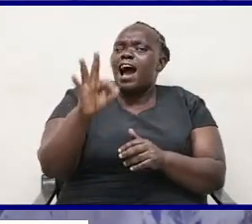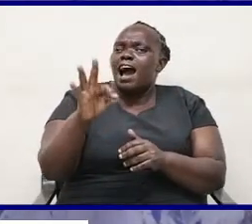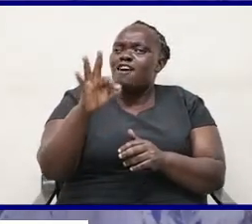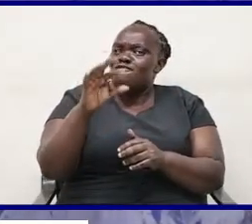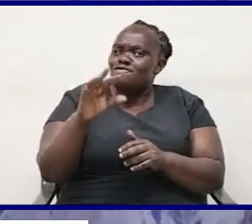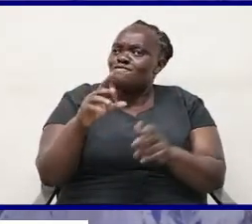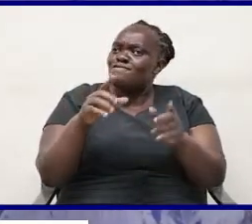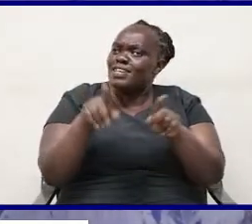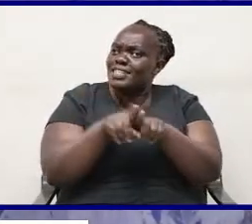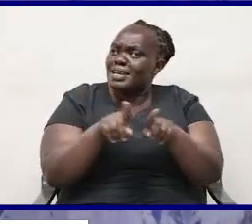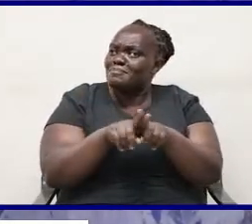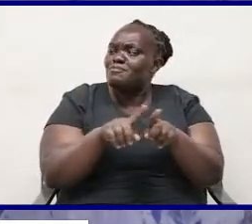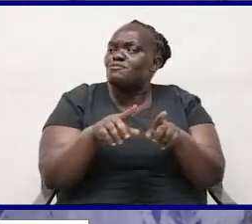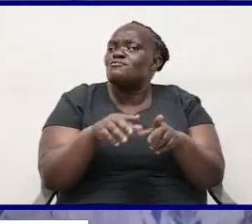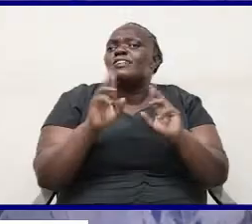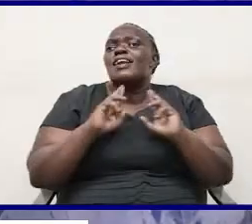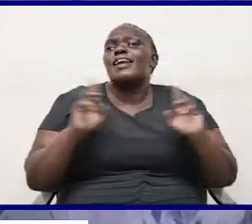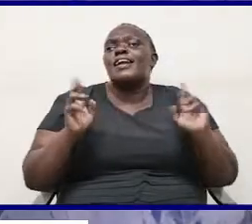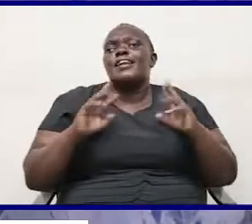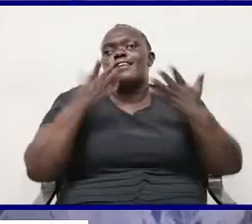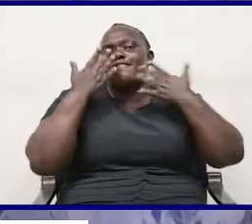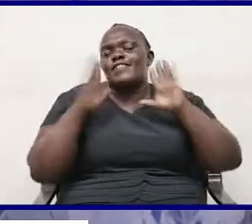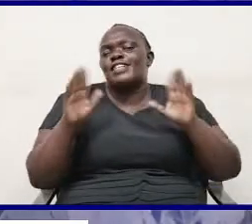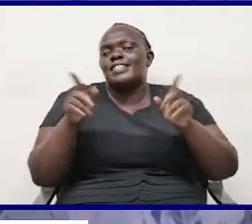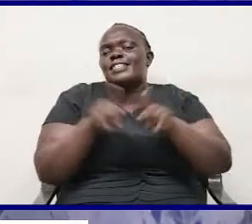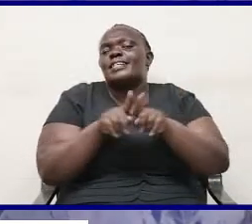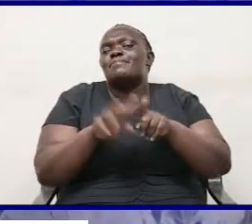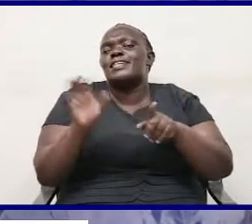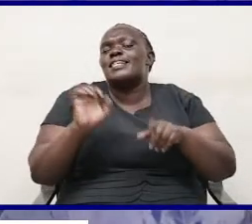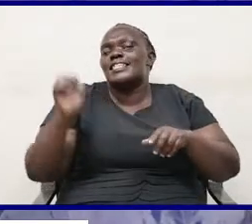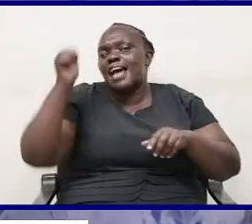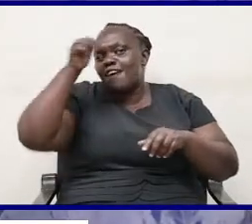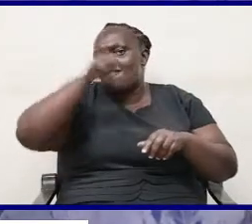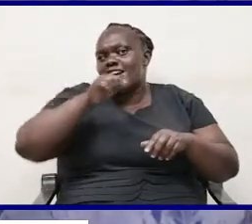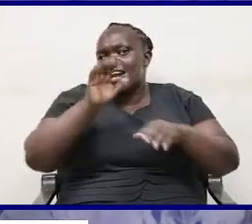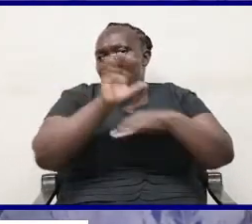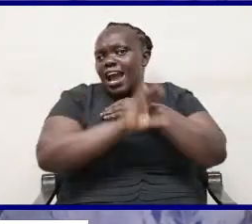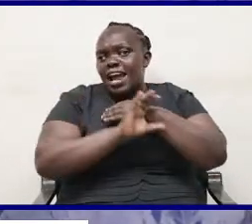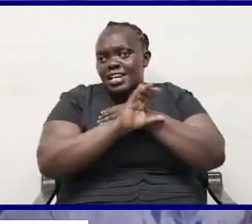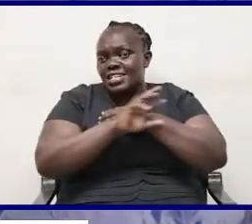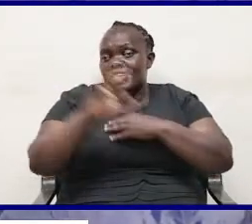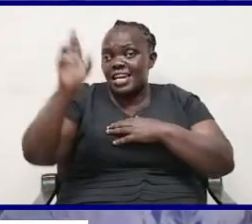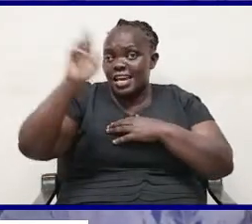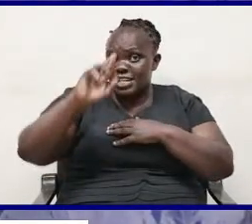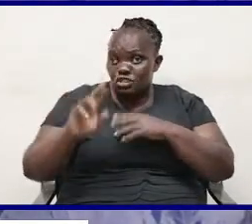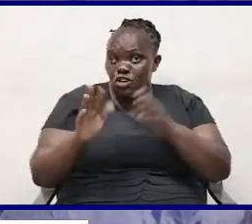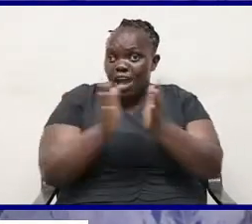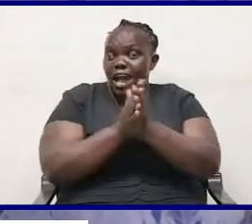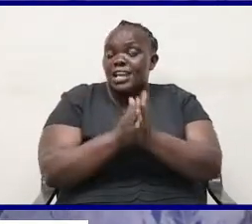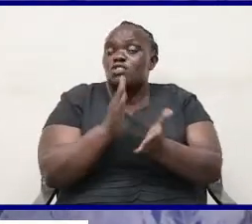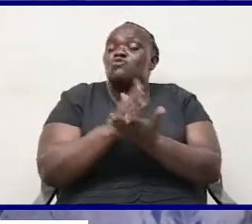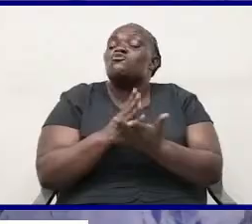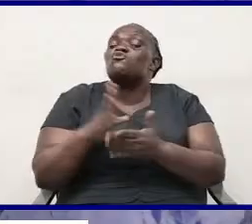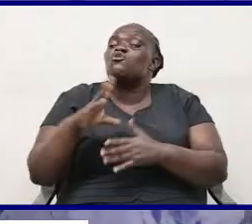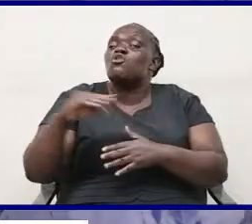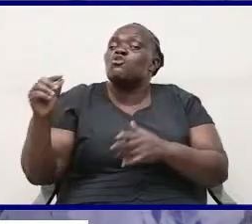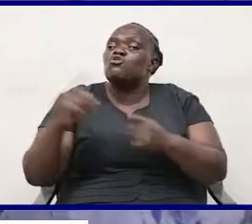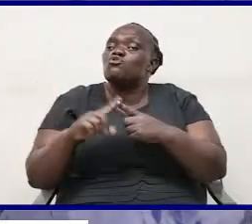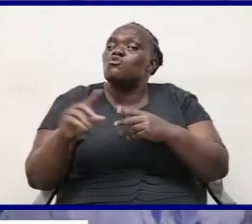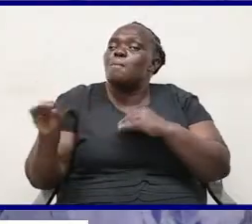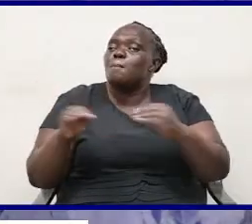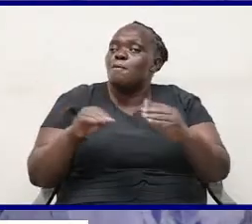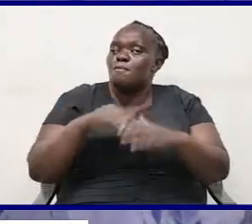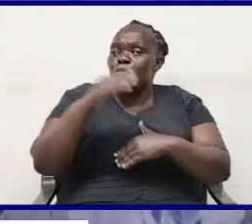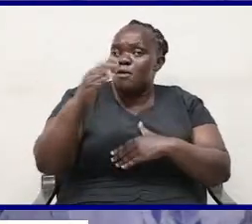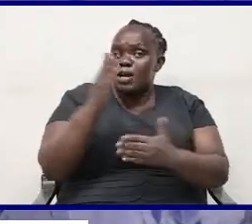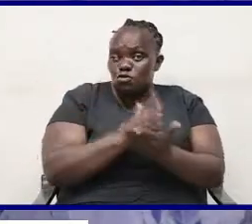presidential support. So we are ready. We are ready as an East African country and region, and we are going to move forward.